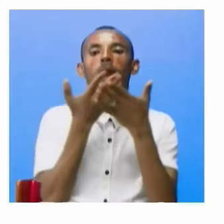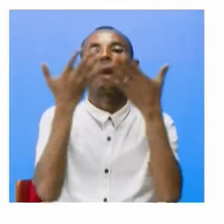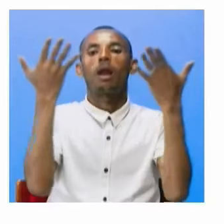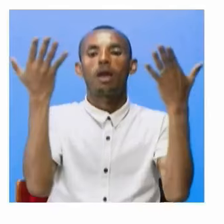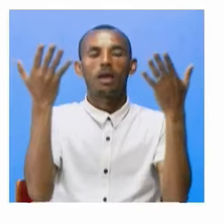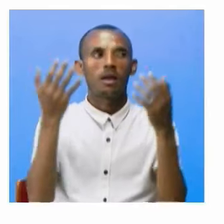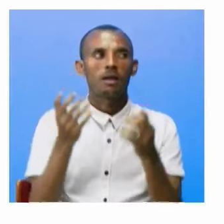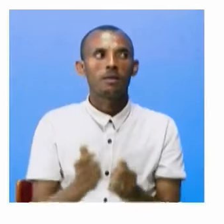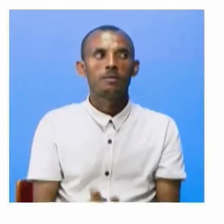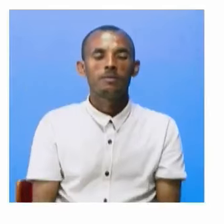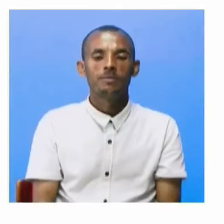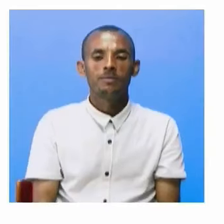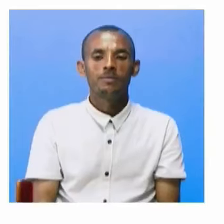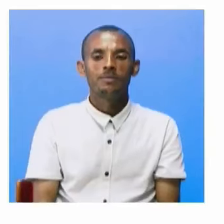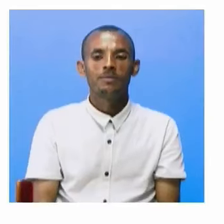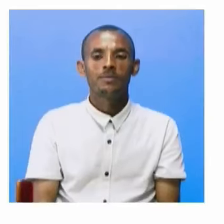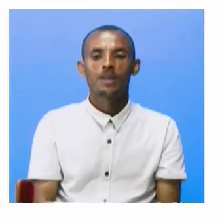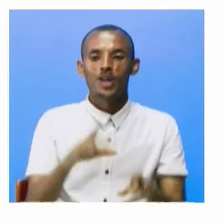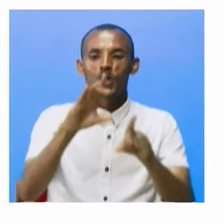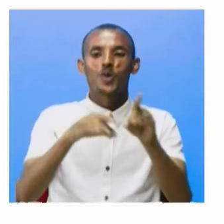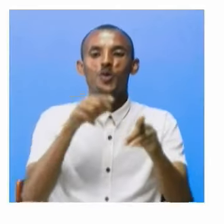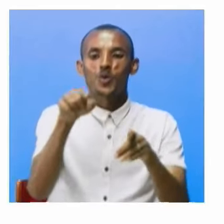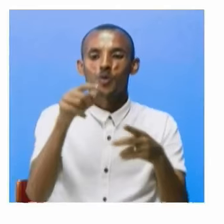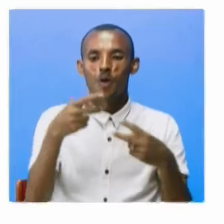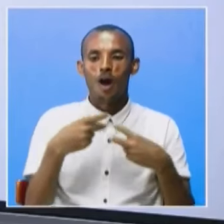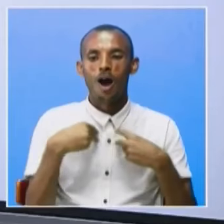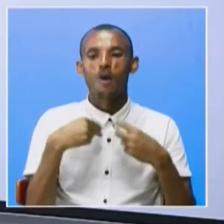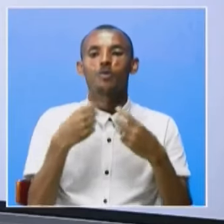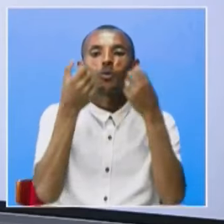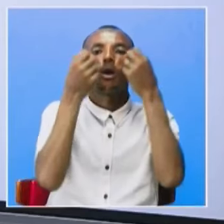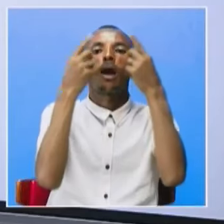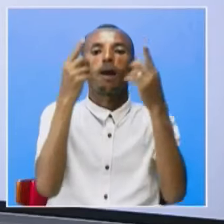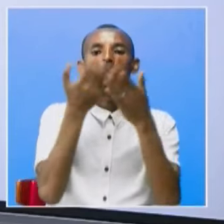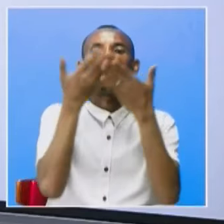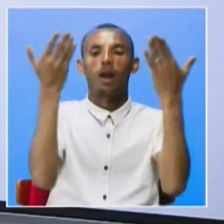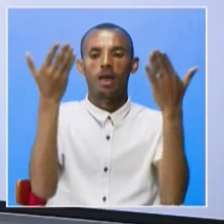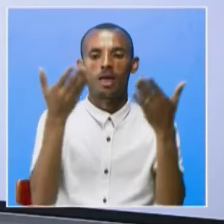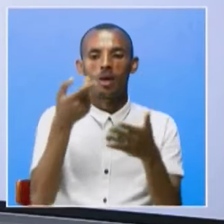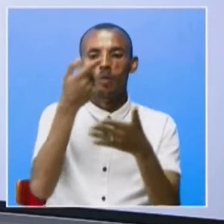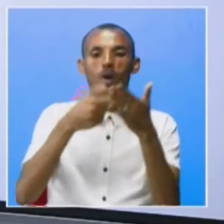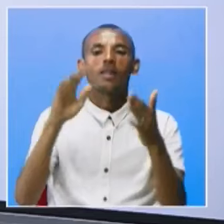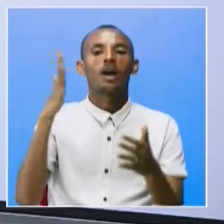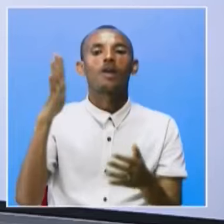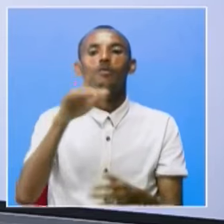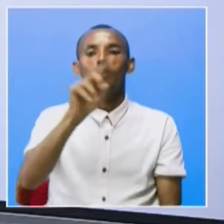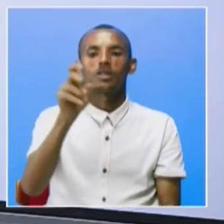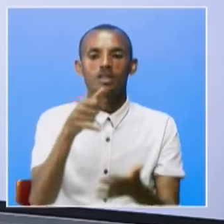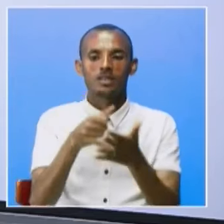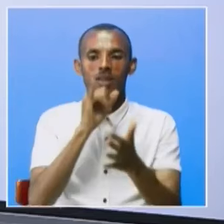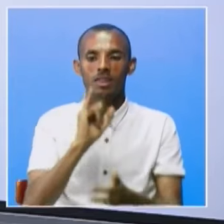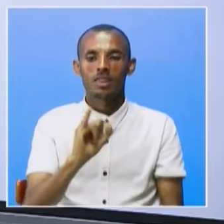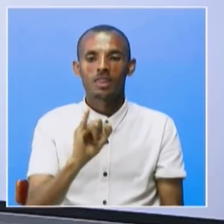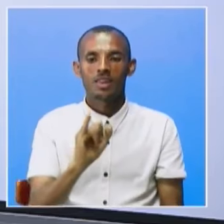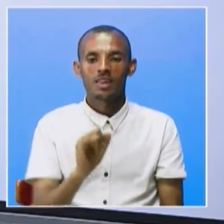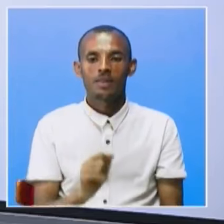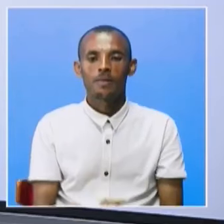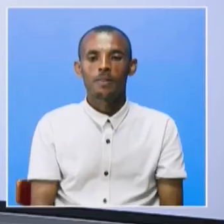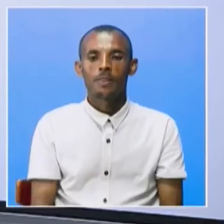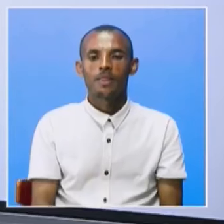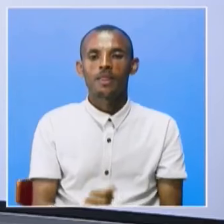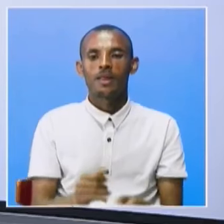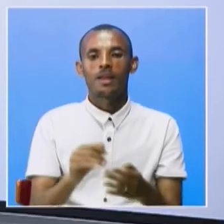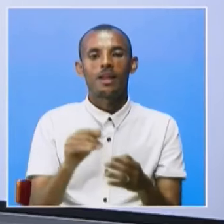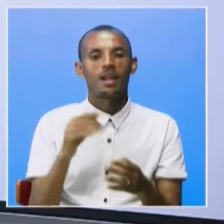early? Do you have to wake up early? What kind of question is it?